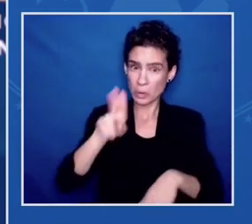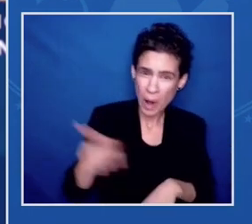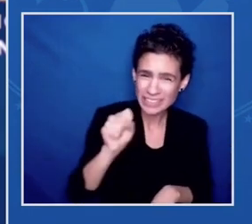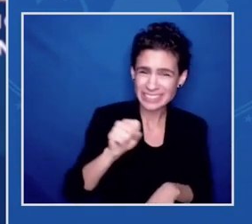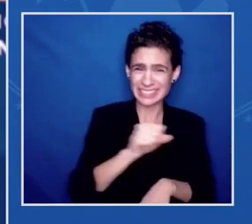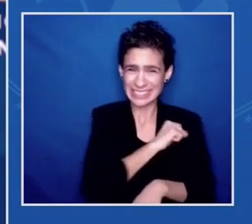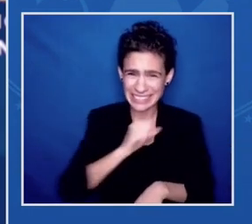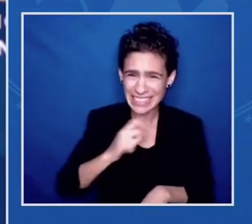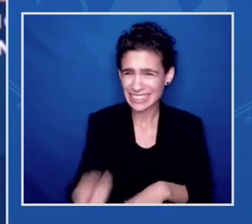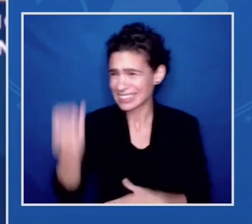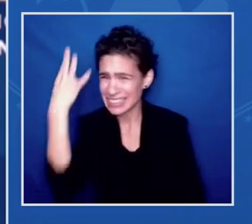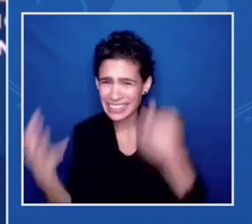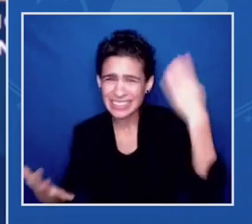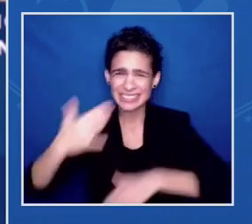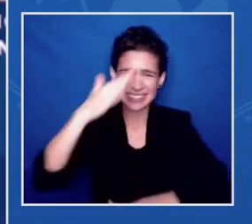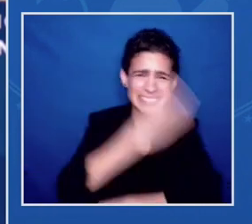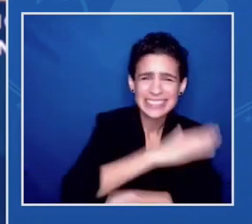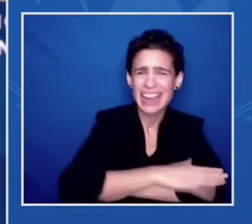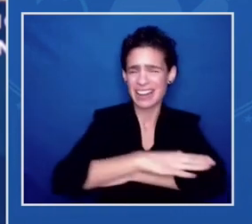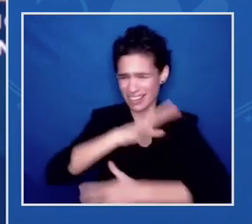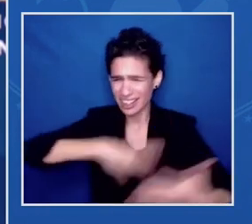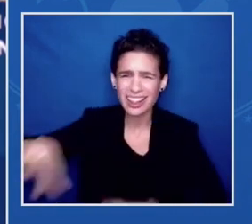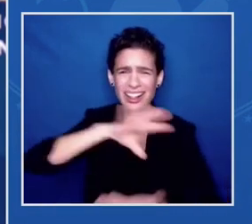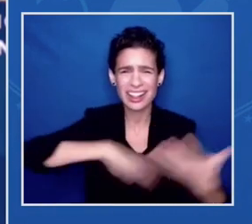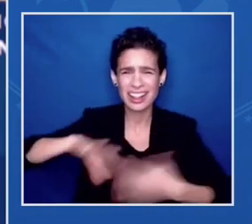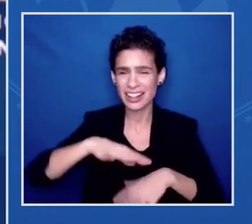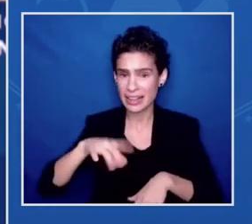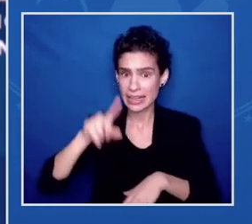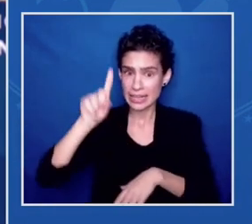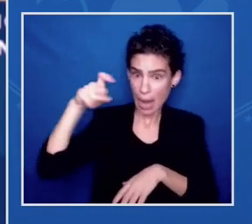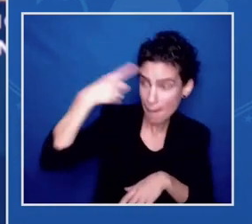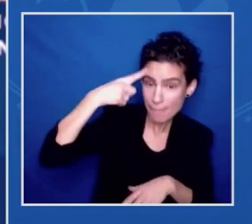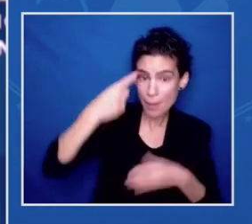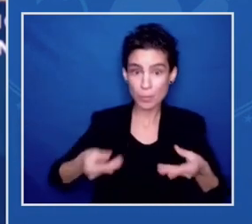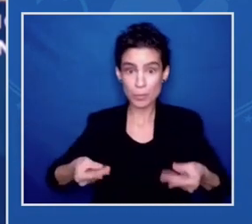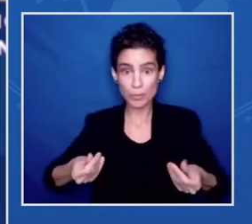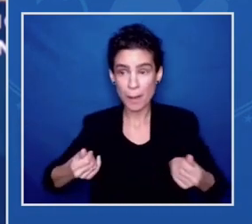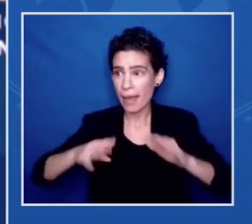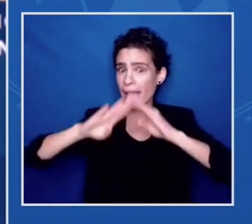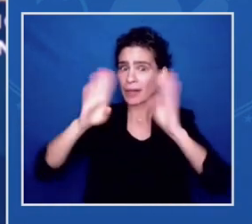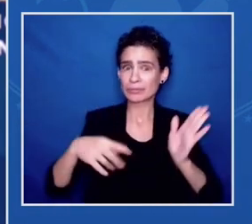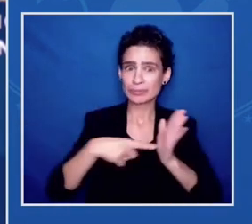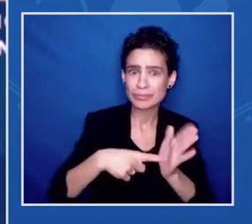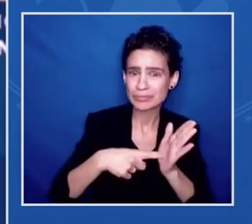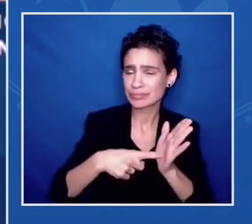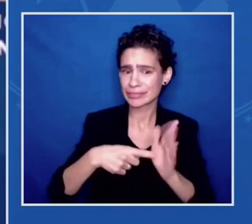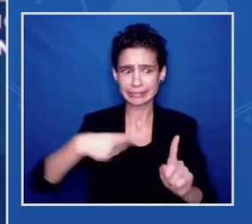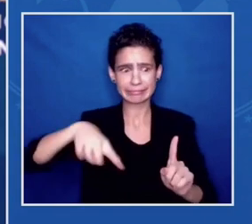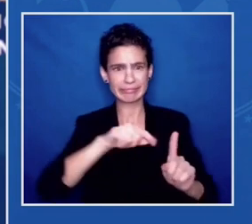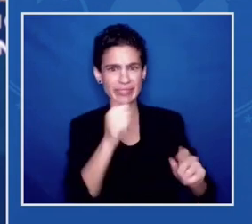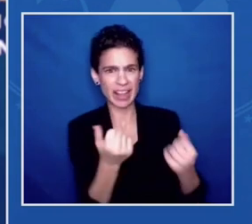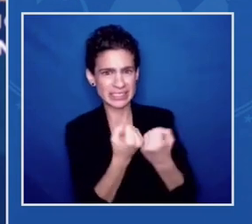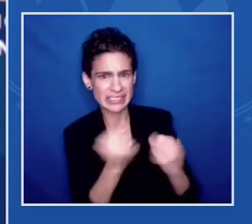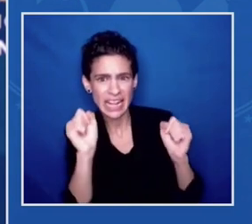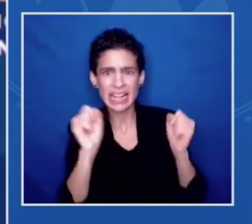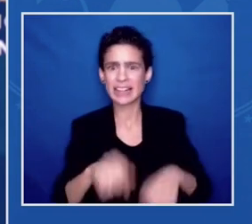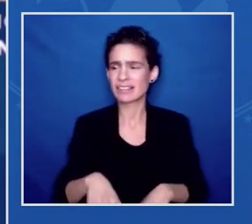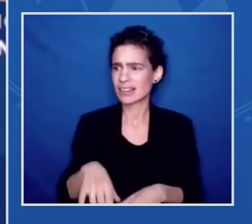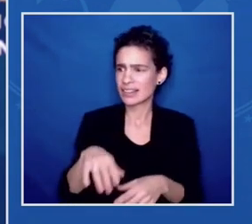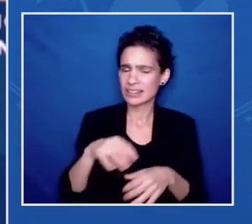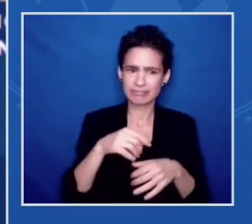States Senate, rummaging through desks, on the Capitol, on the House of Representatives, threatening the safety